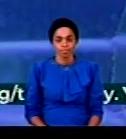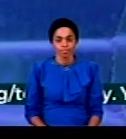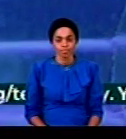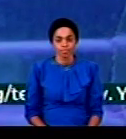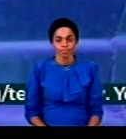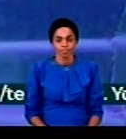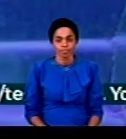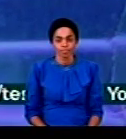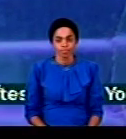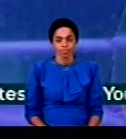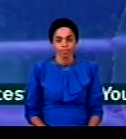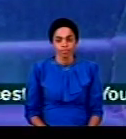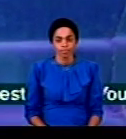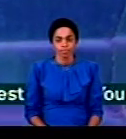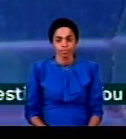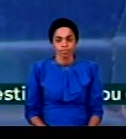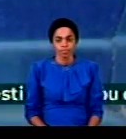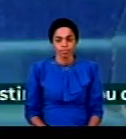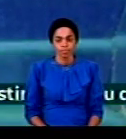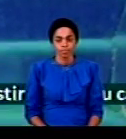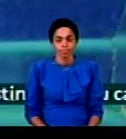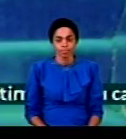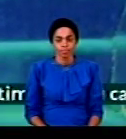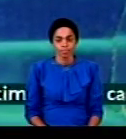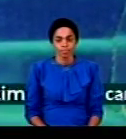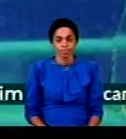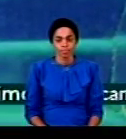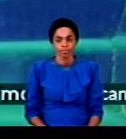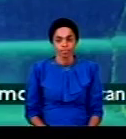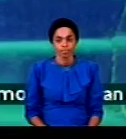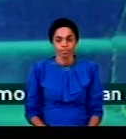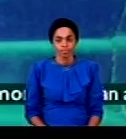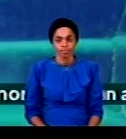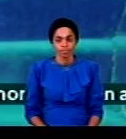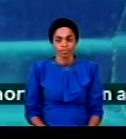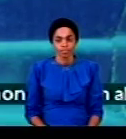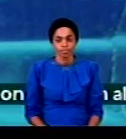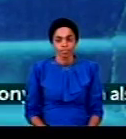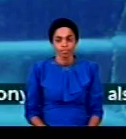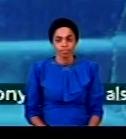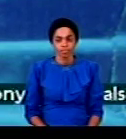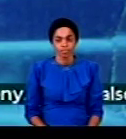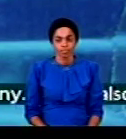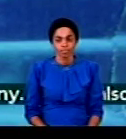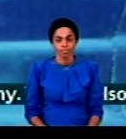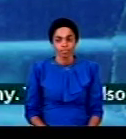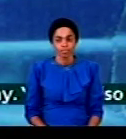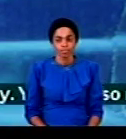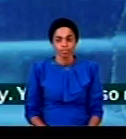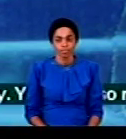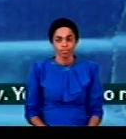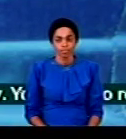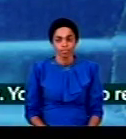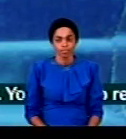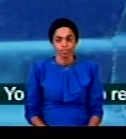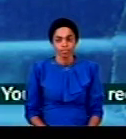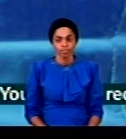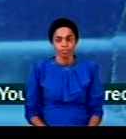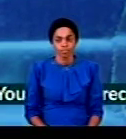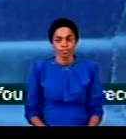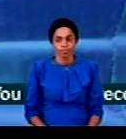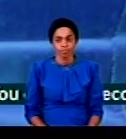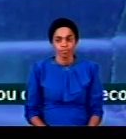yaro sai mahaifa ya kifita My father kwana biu Pastor James Dr. James yana